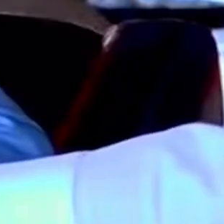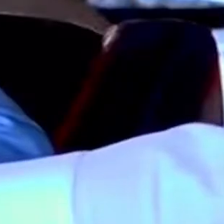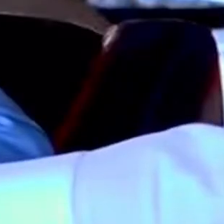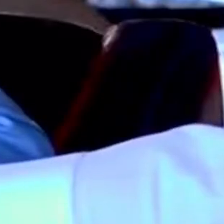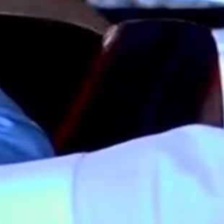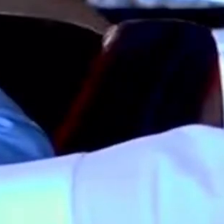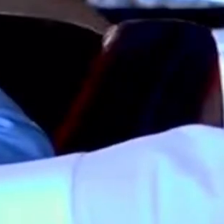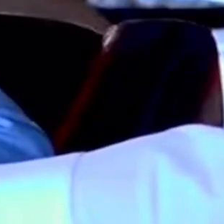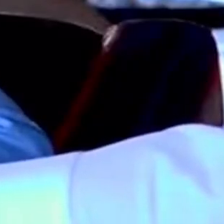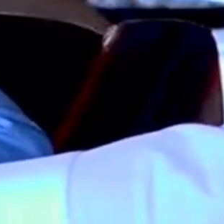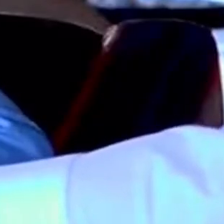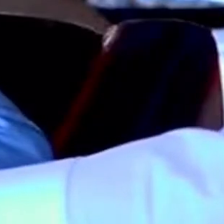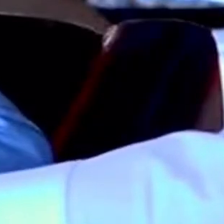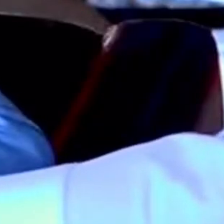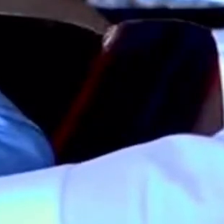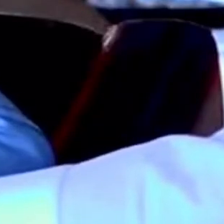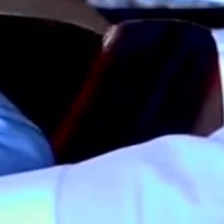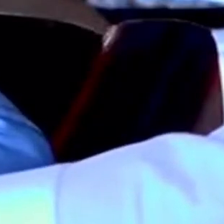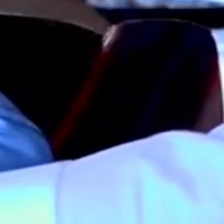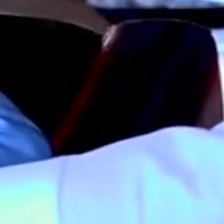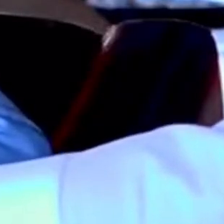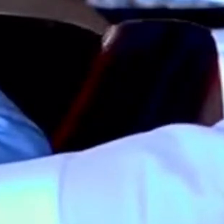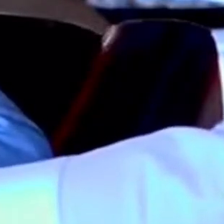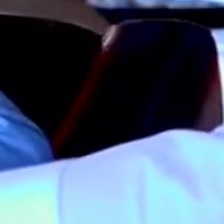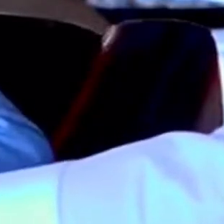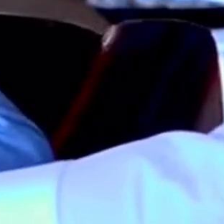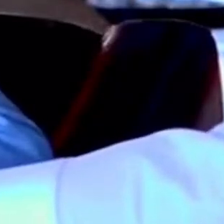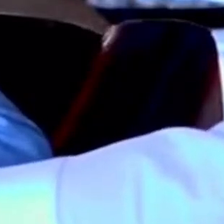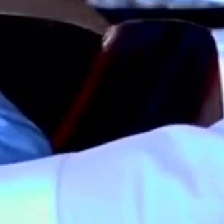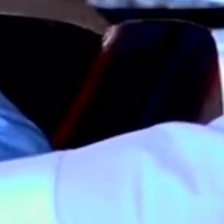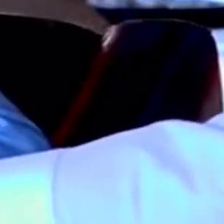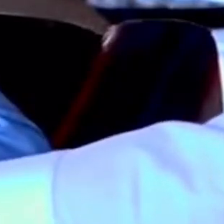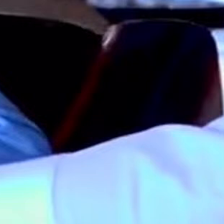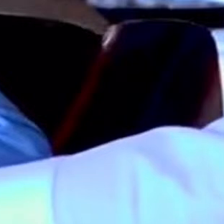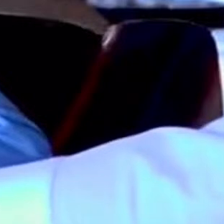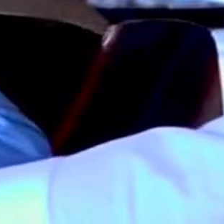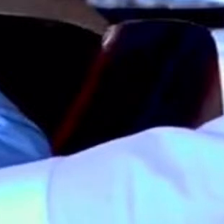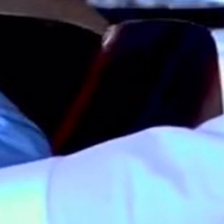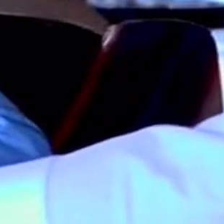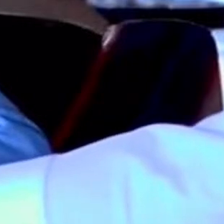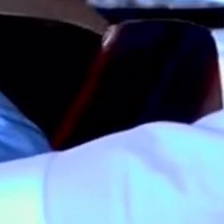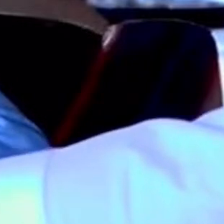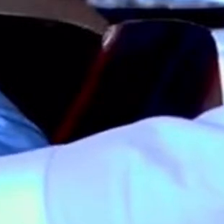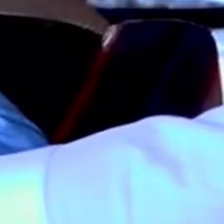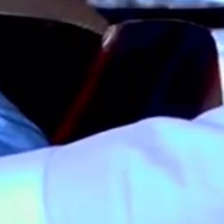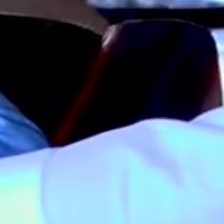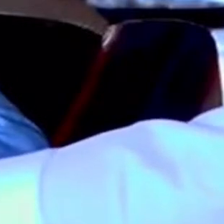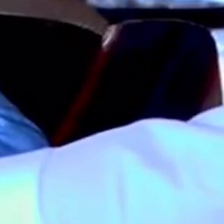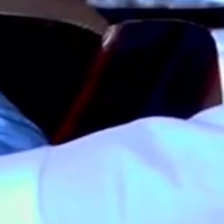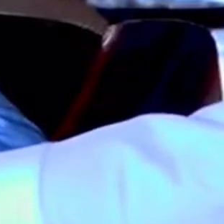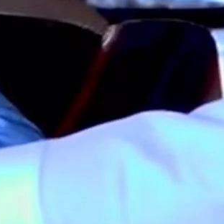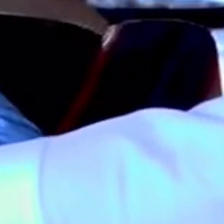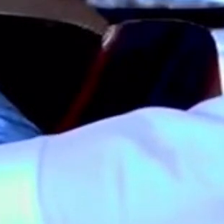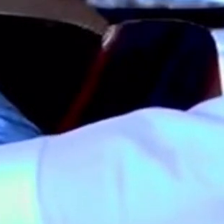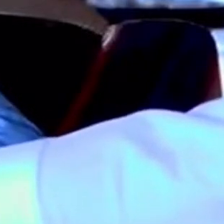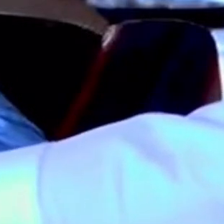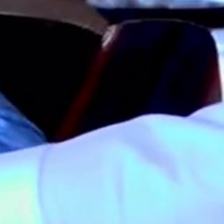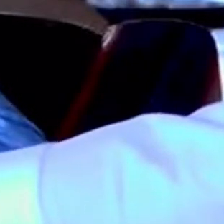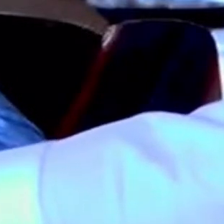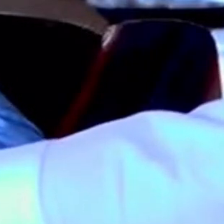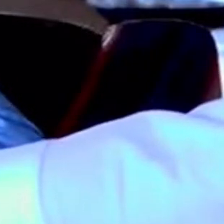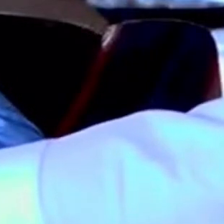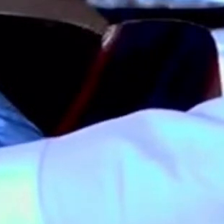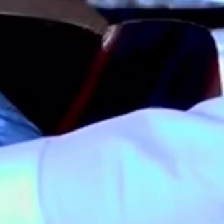I'm Francis Robert Kapyanga, aged 35. I'm born and bred in Mpika. That's where I did my